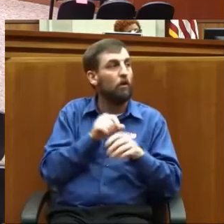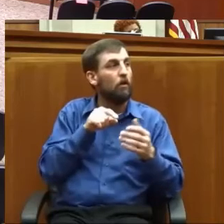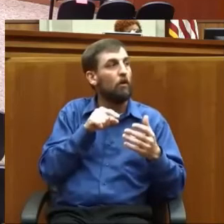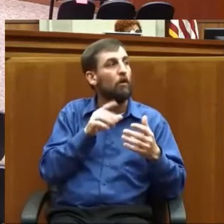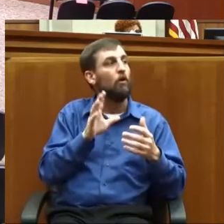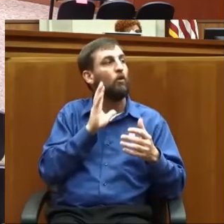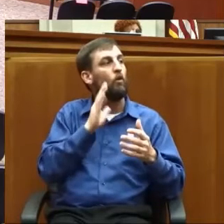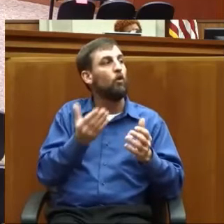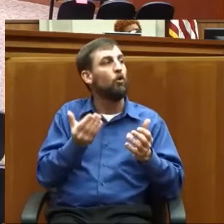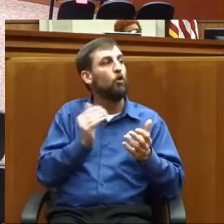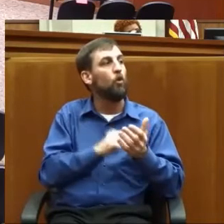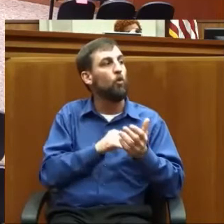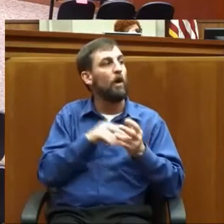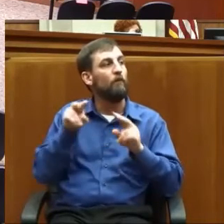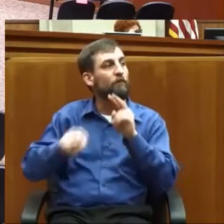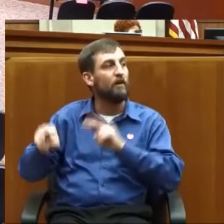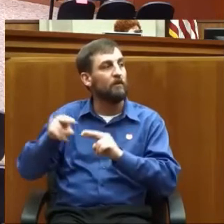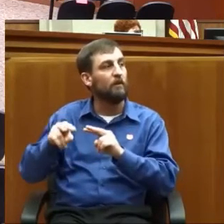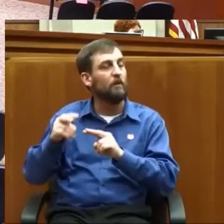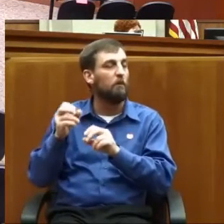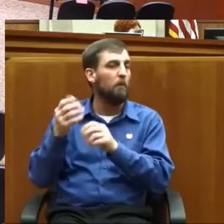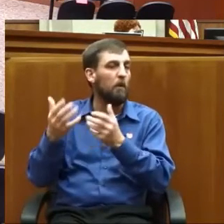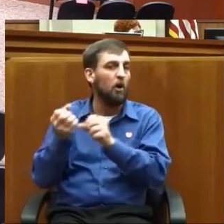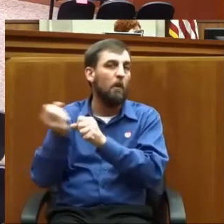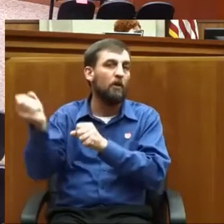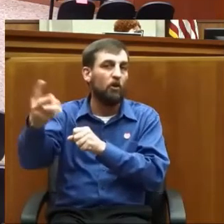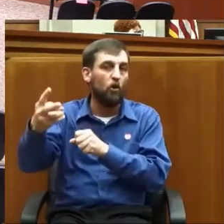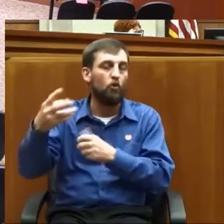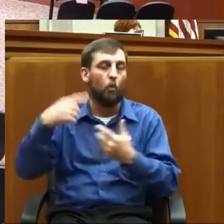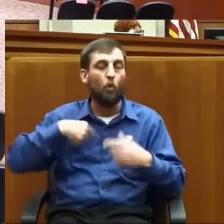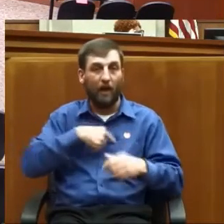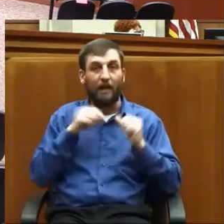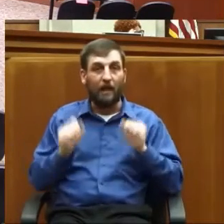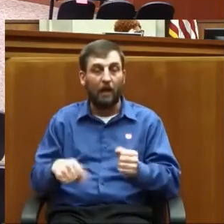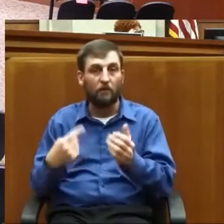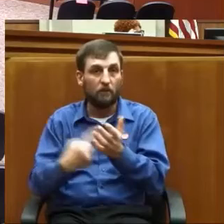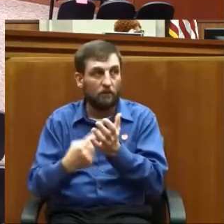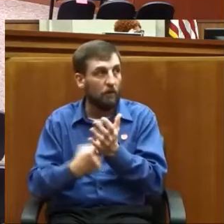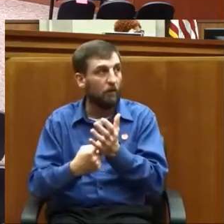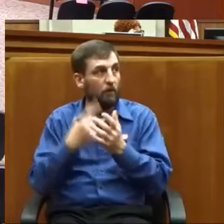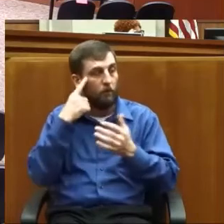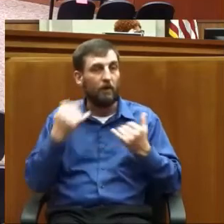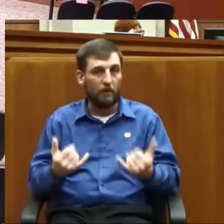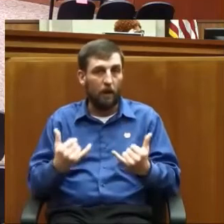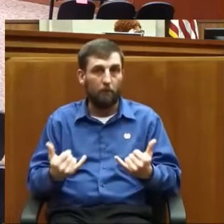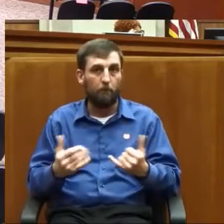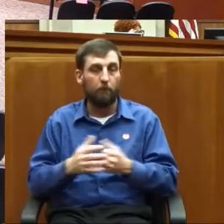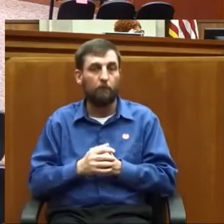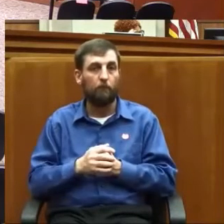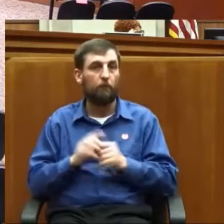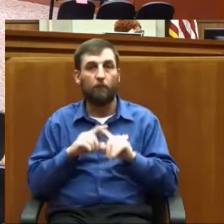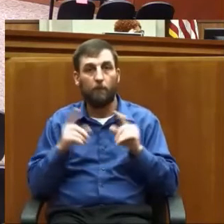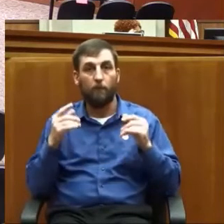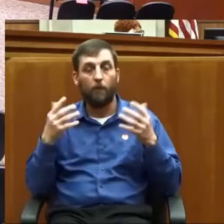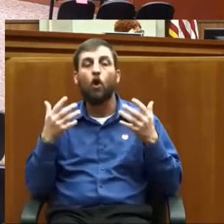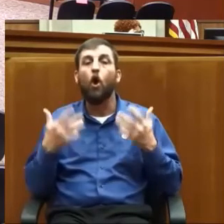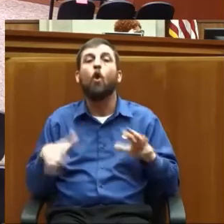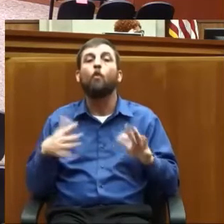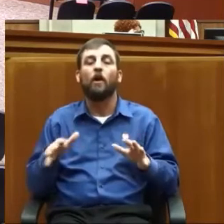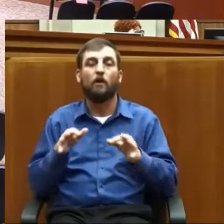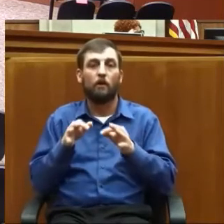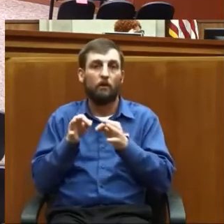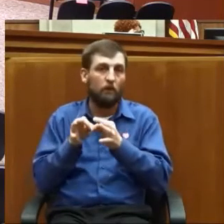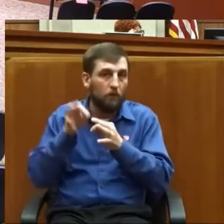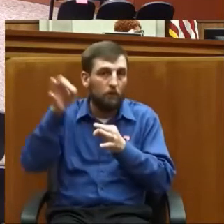will revisit it in a couple of years. We could certainly discuss things in the meantime, but it's already